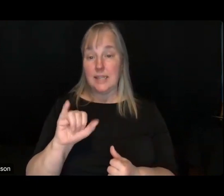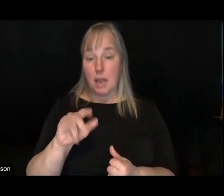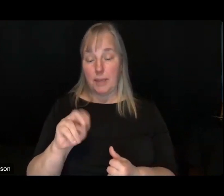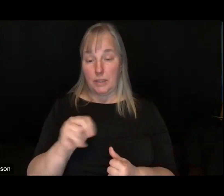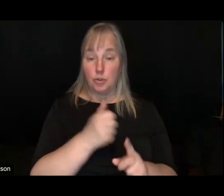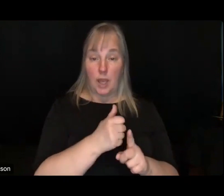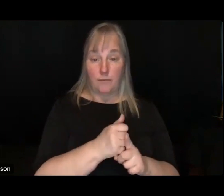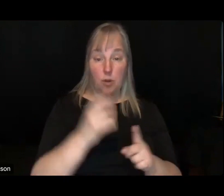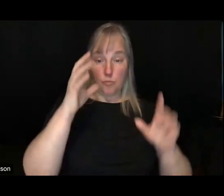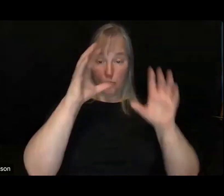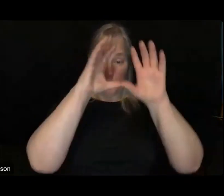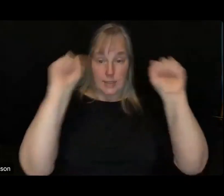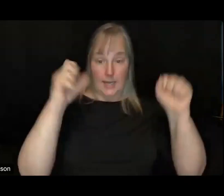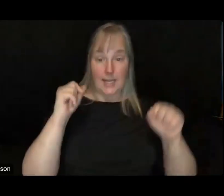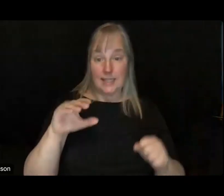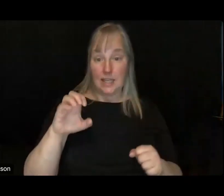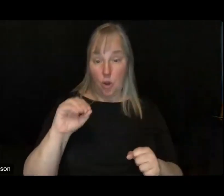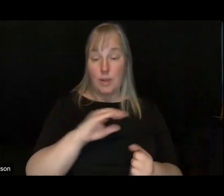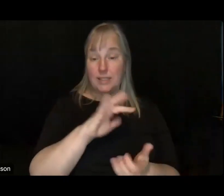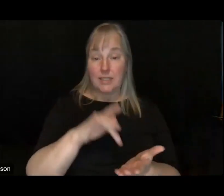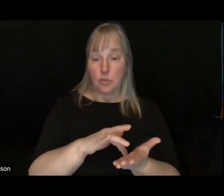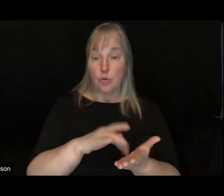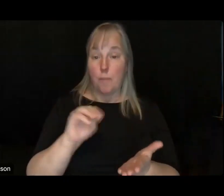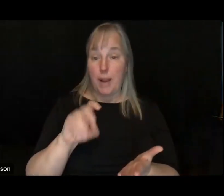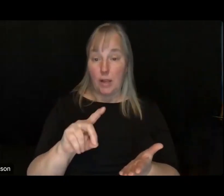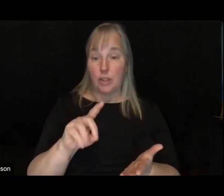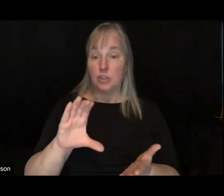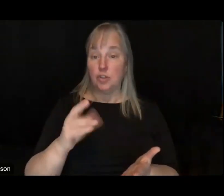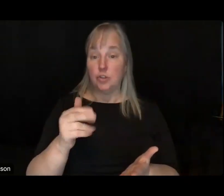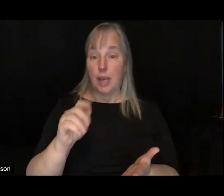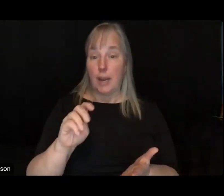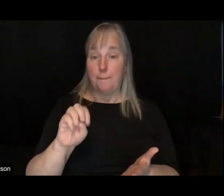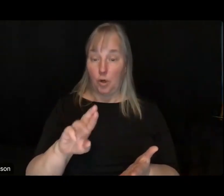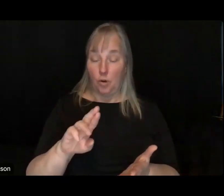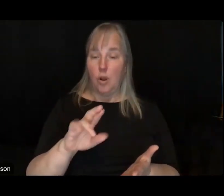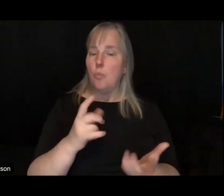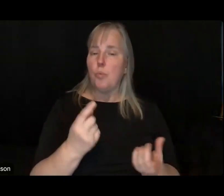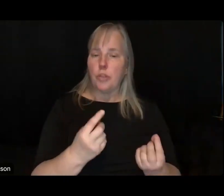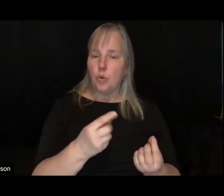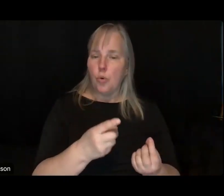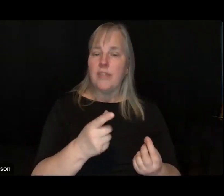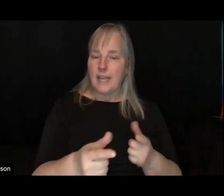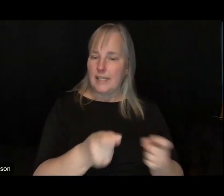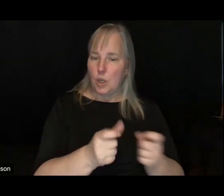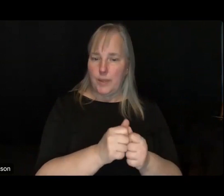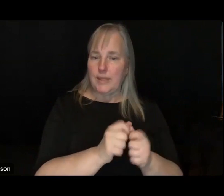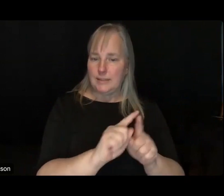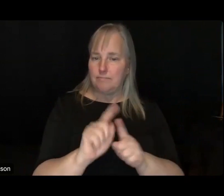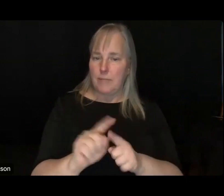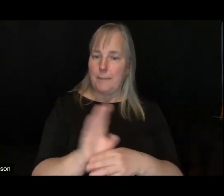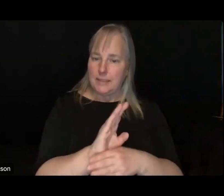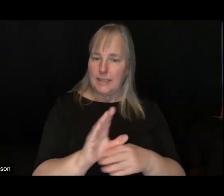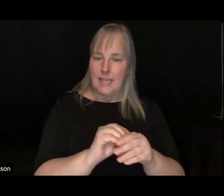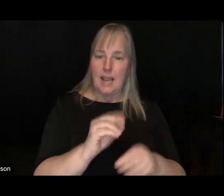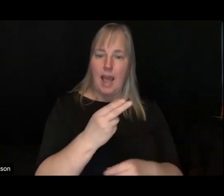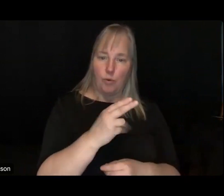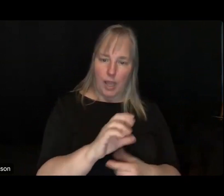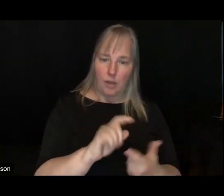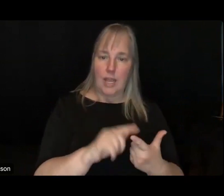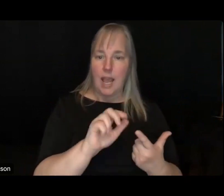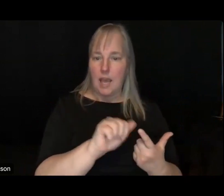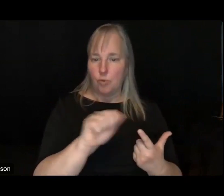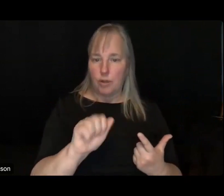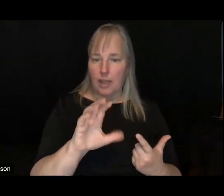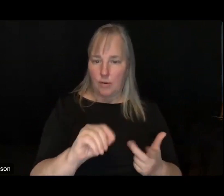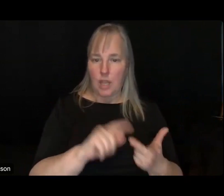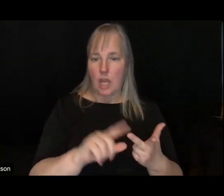Maryland Chamber. And the Central Maryland Chamber deals with businesses in Howard County, Anne Arundel, and Laurel. And